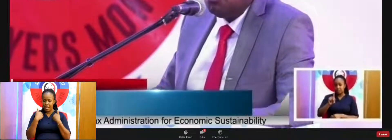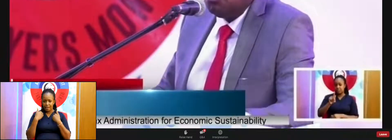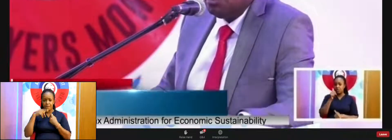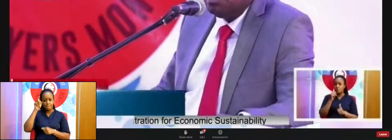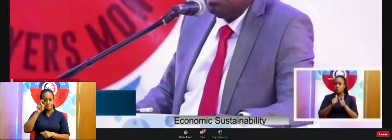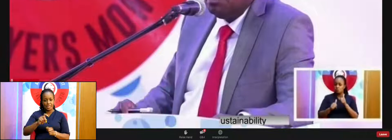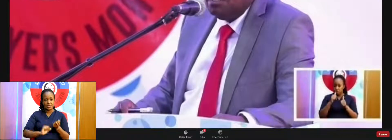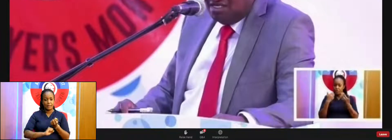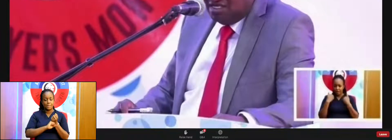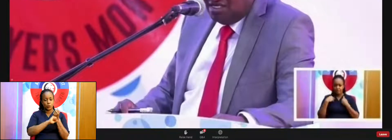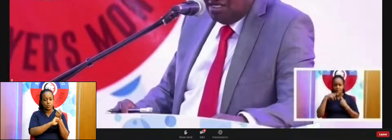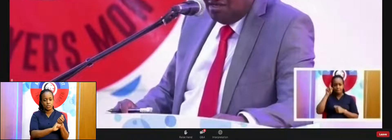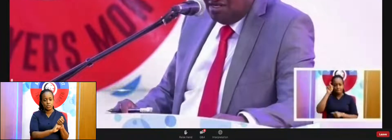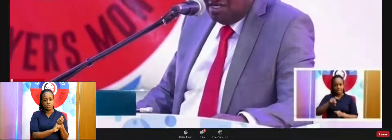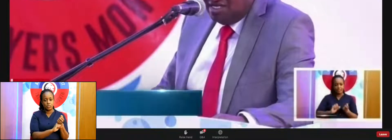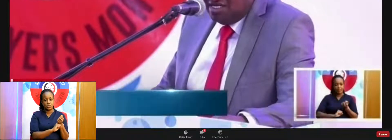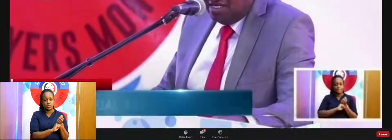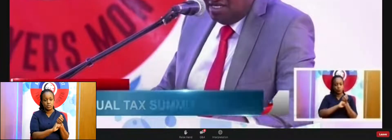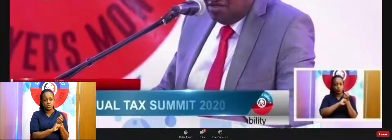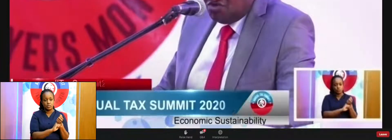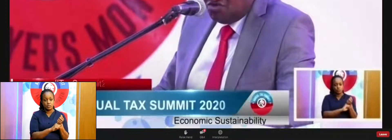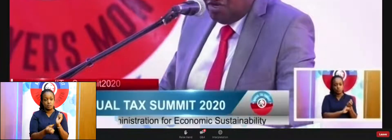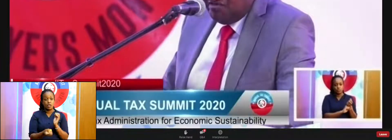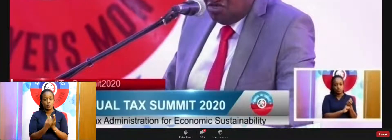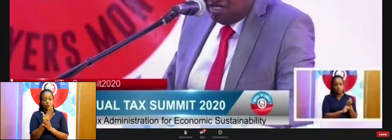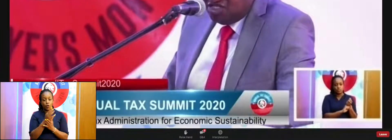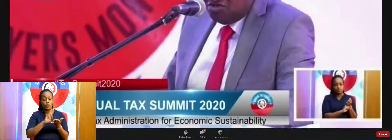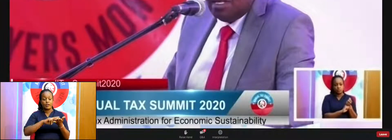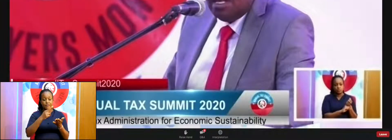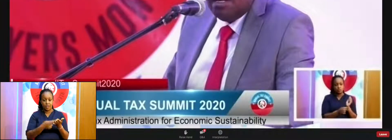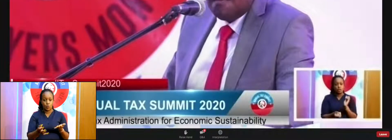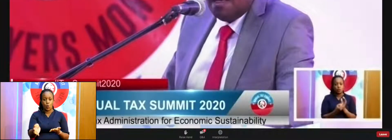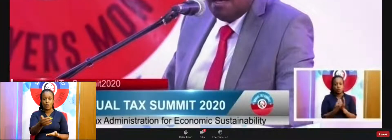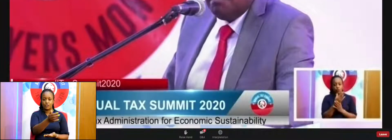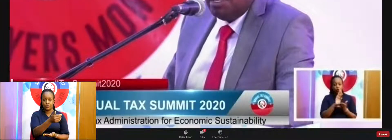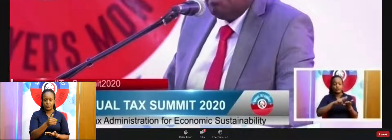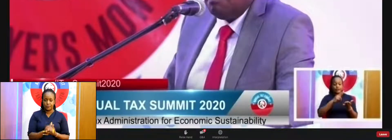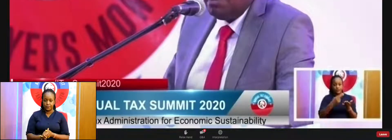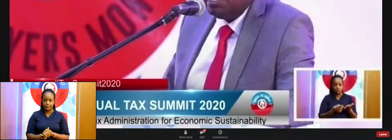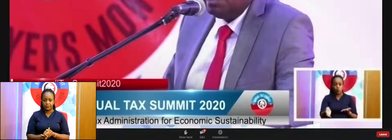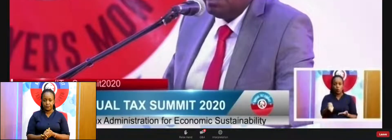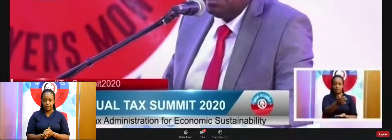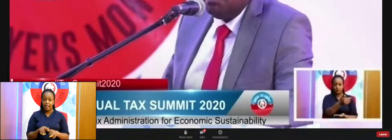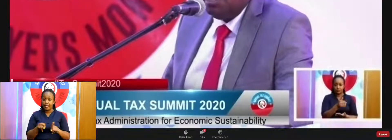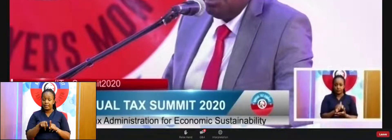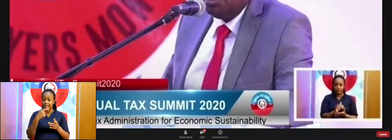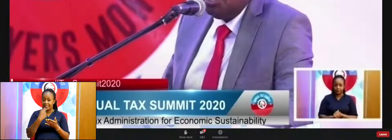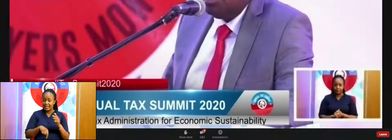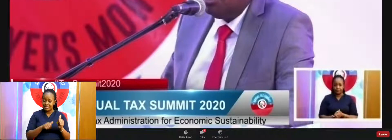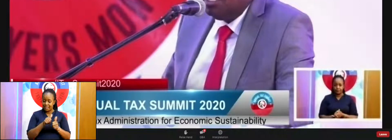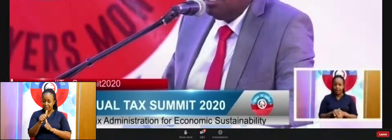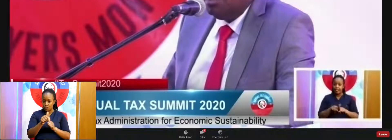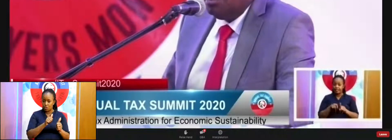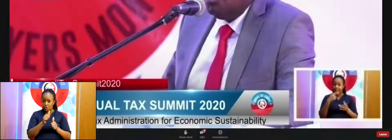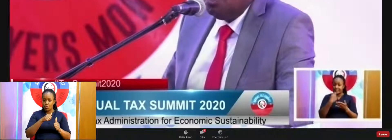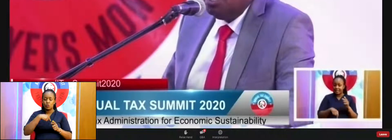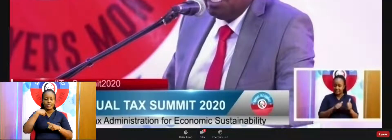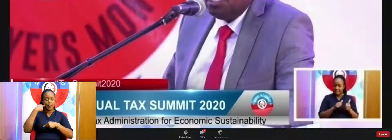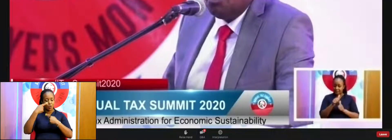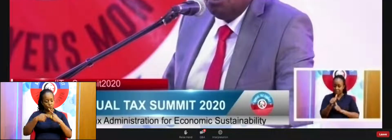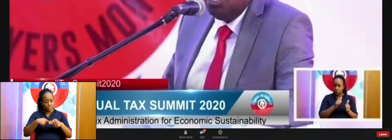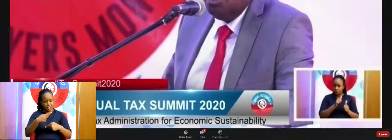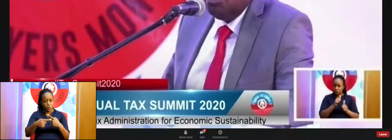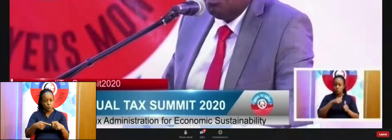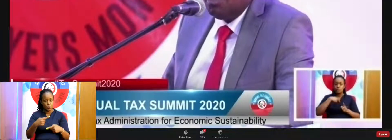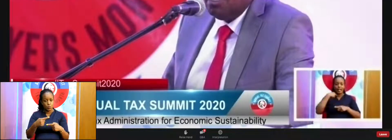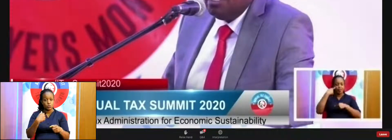support a growth in revenue collection. But on our part as tax administration, we shall